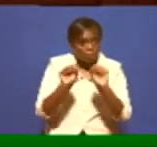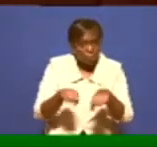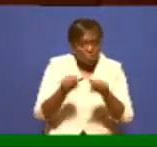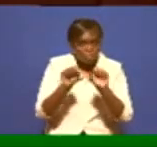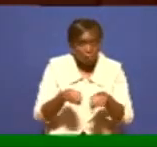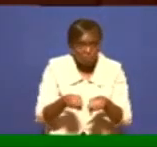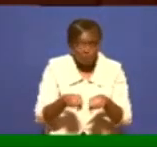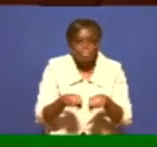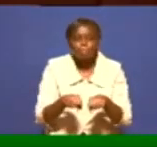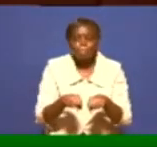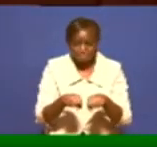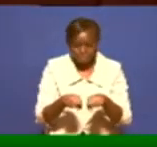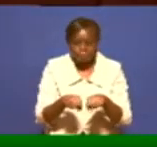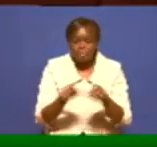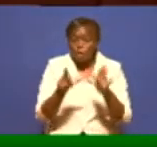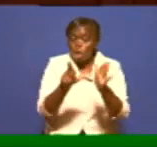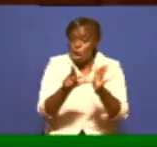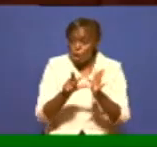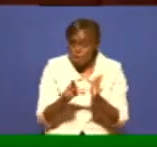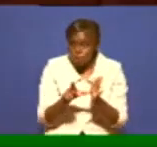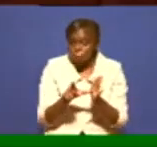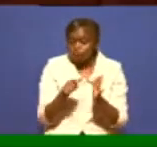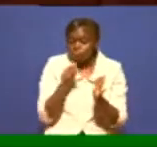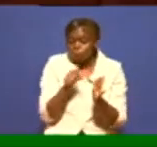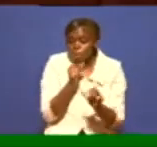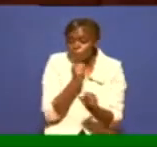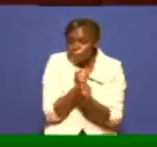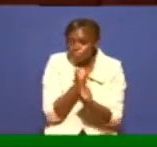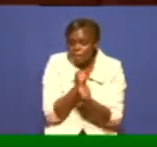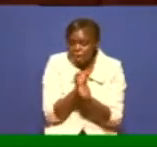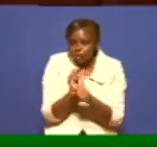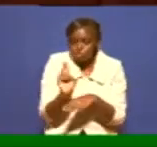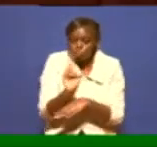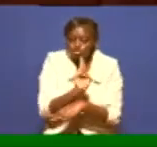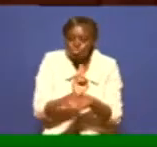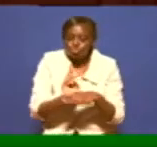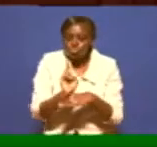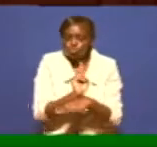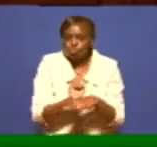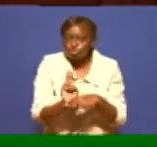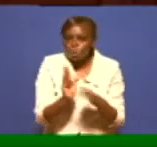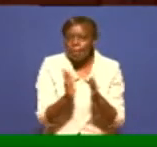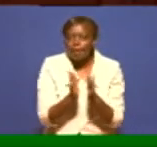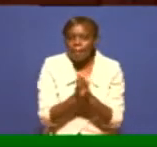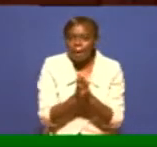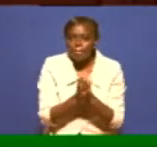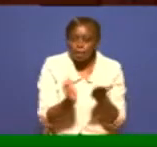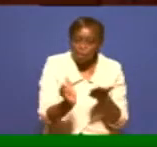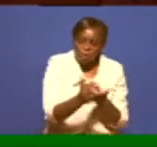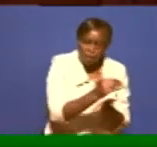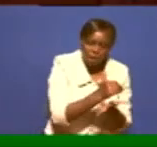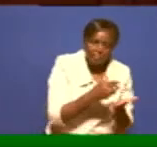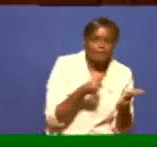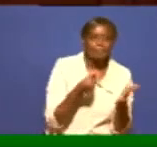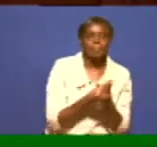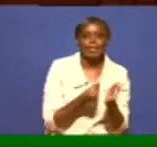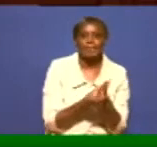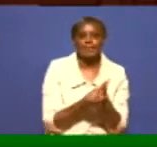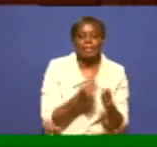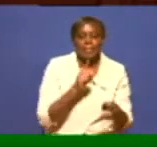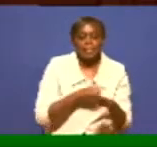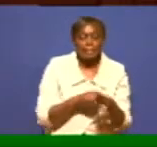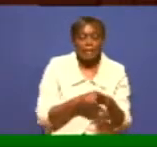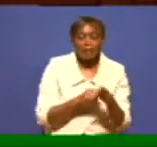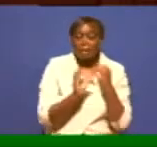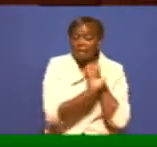Debt is a function of expenditure and revenue. When a country cannot be